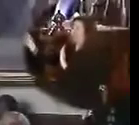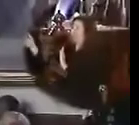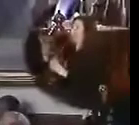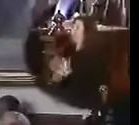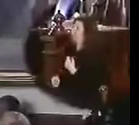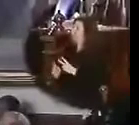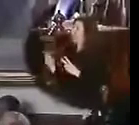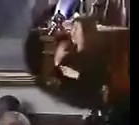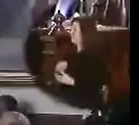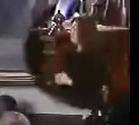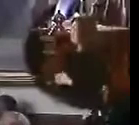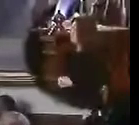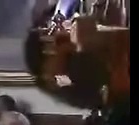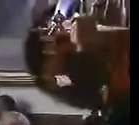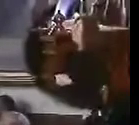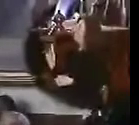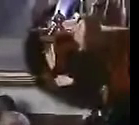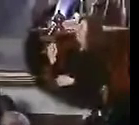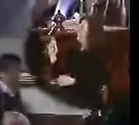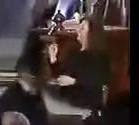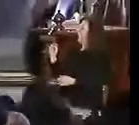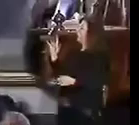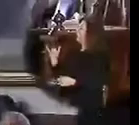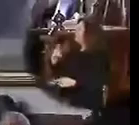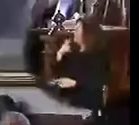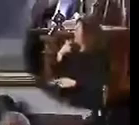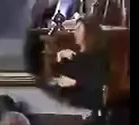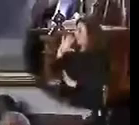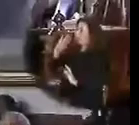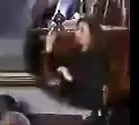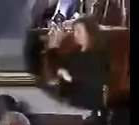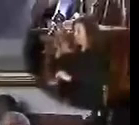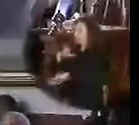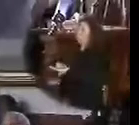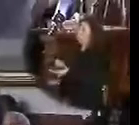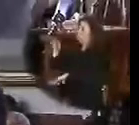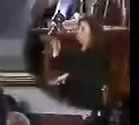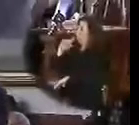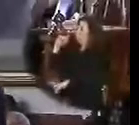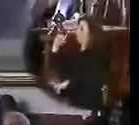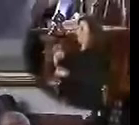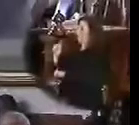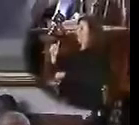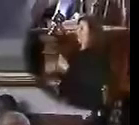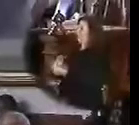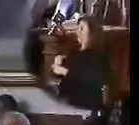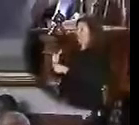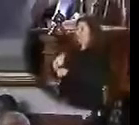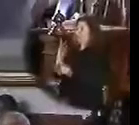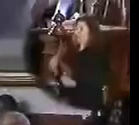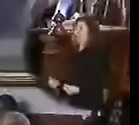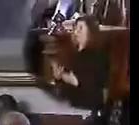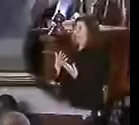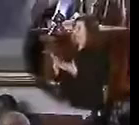bold. Kennedy said, "We're going to put a man on the moon in 10 years. And he inspired people when he said, "Ask